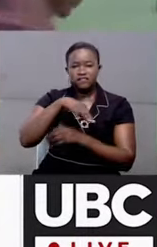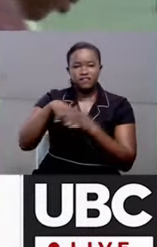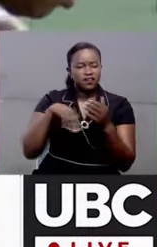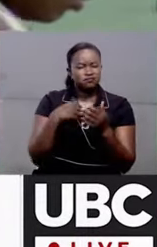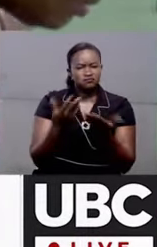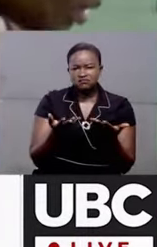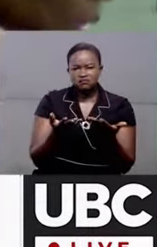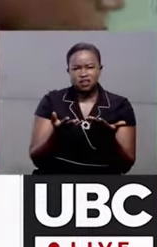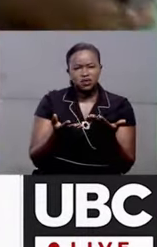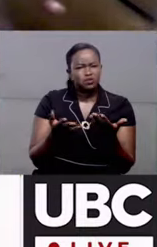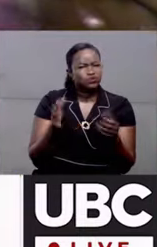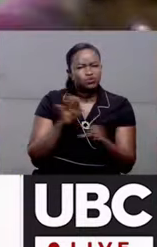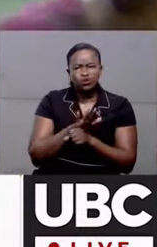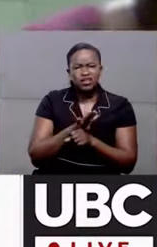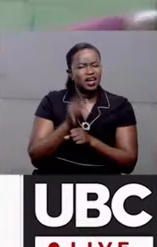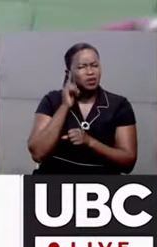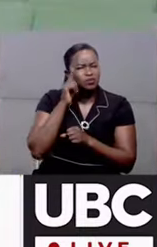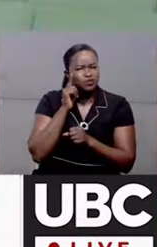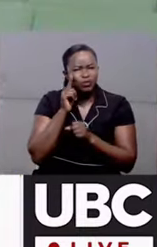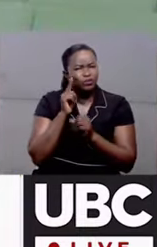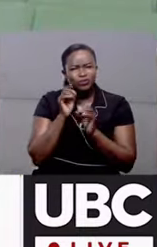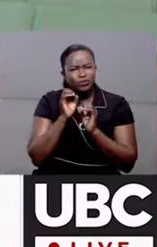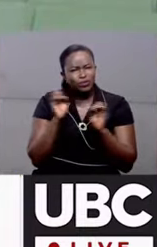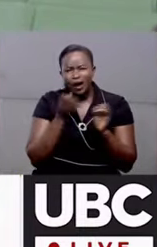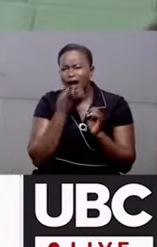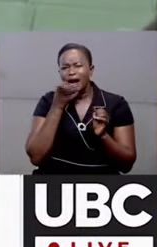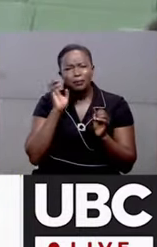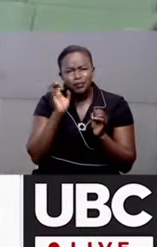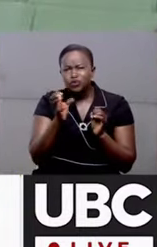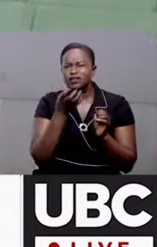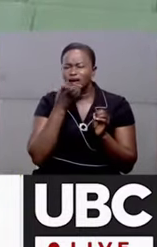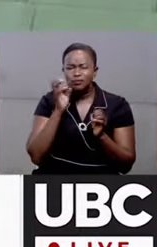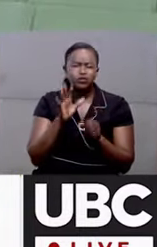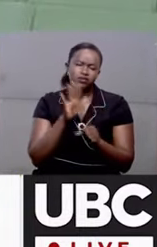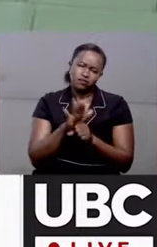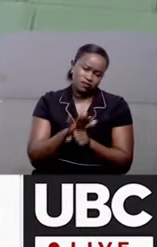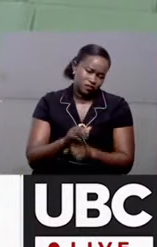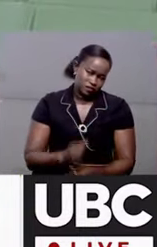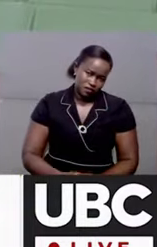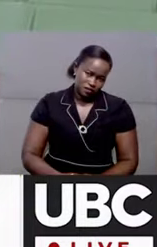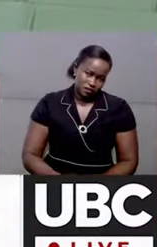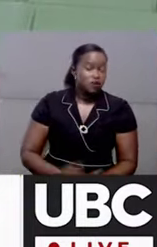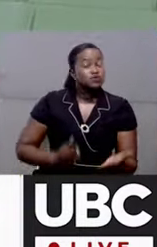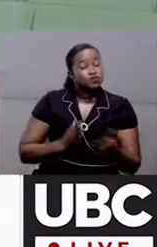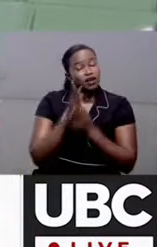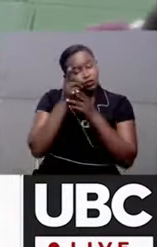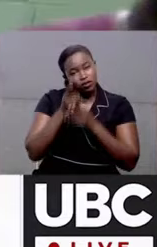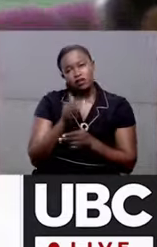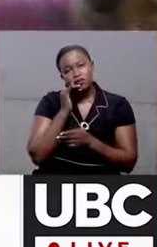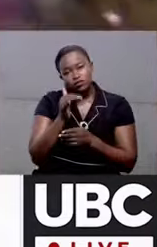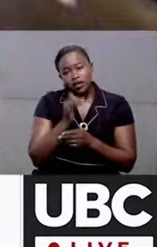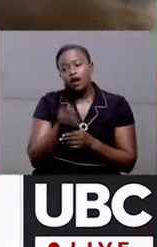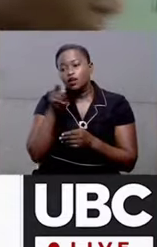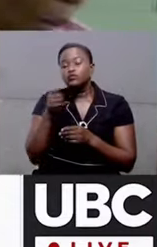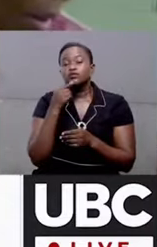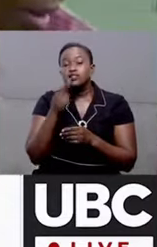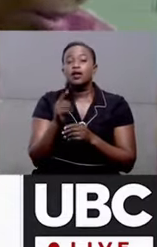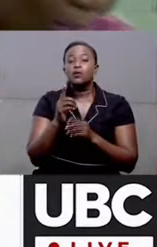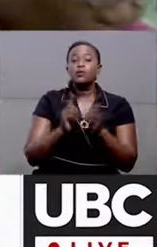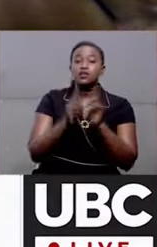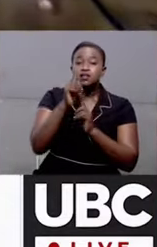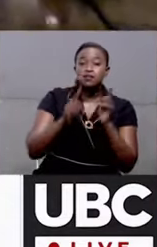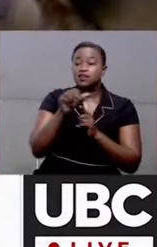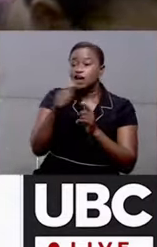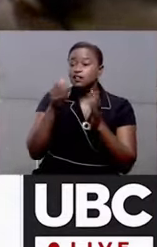totally unprecedented abuse. Right, Honorable Speaker. You say we debate other things, we